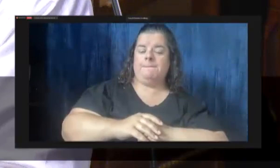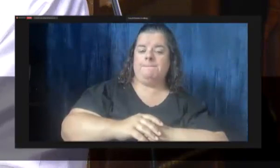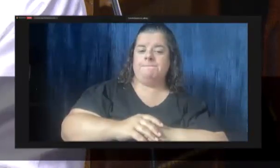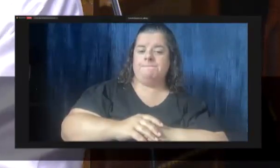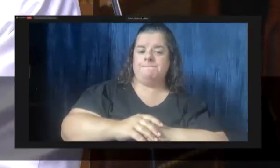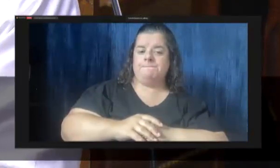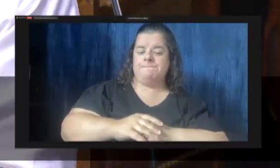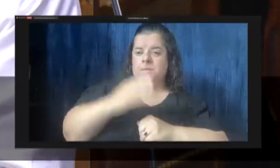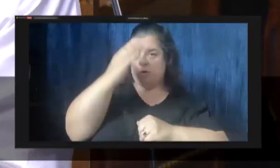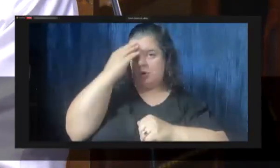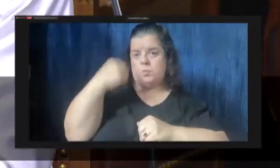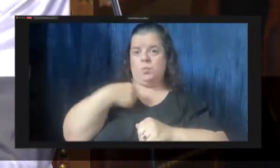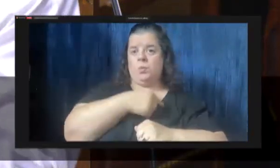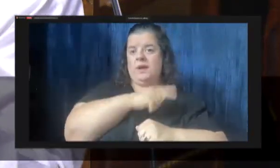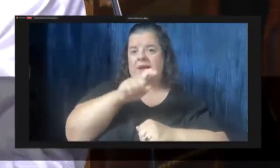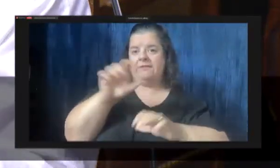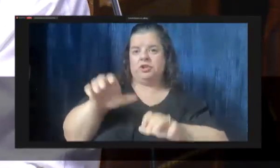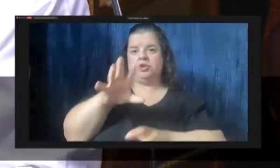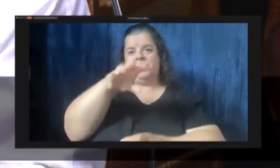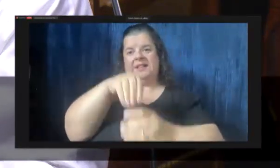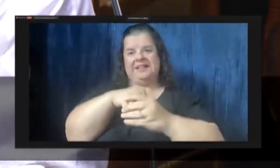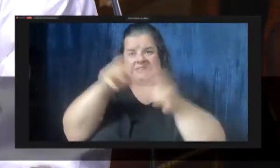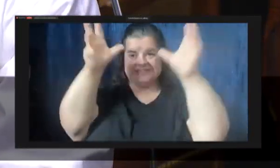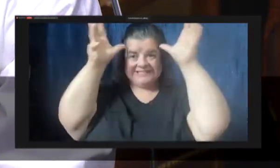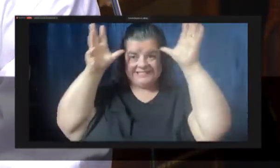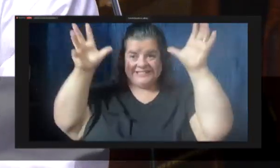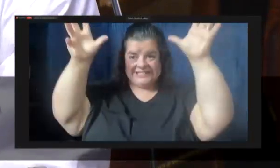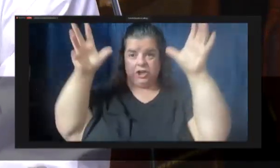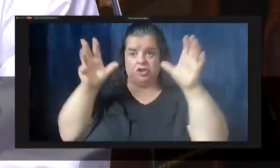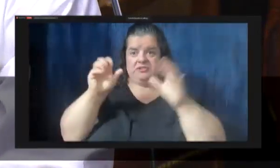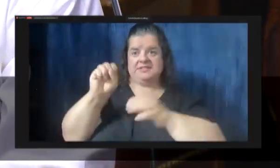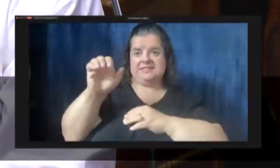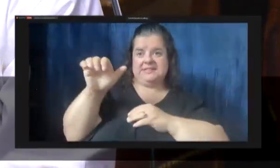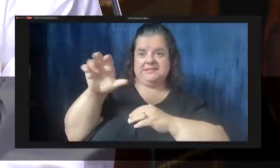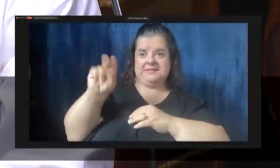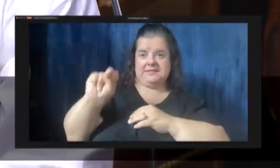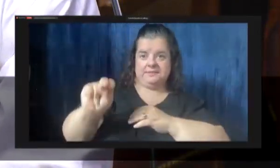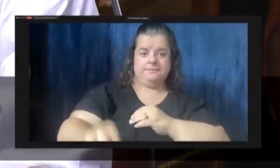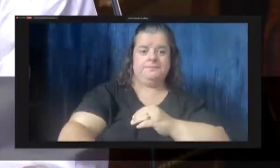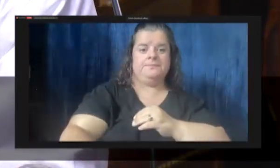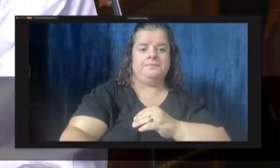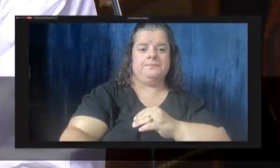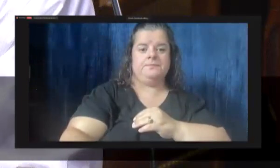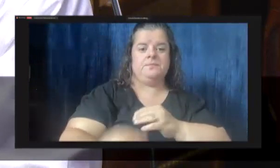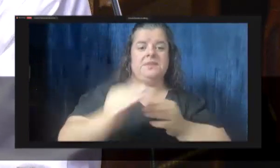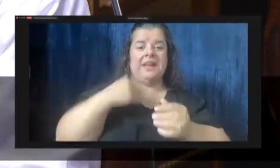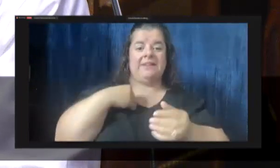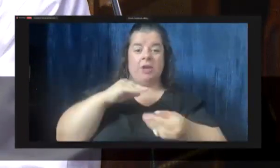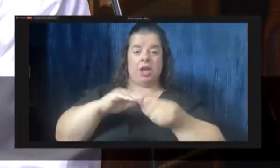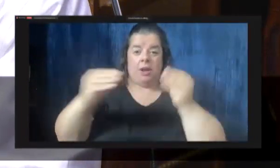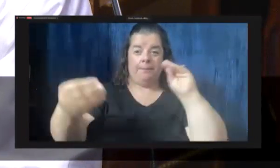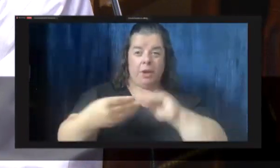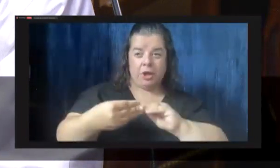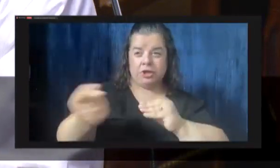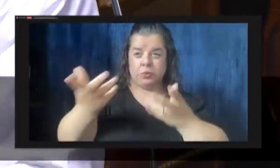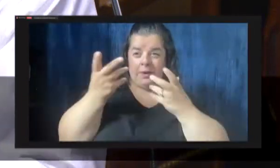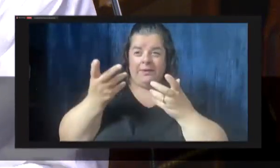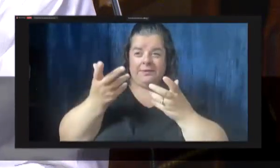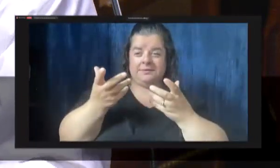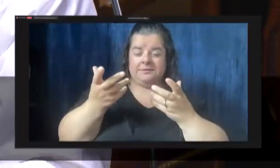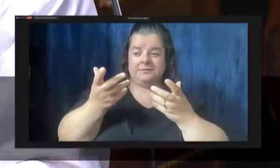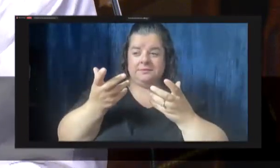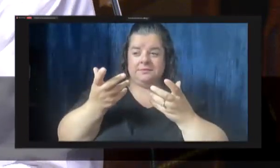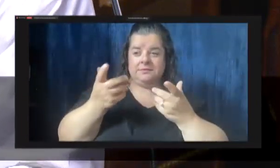have to do it within deer hunting season, quote unquote. Is there a number that you're looking to